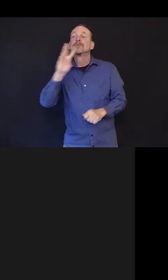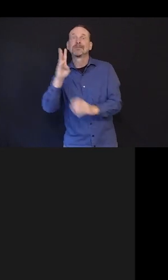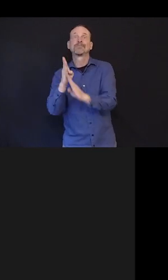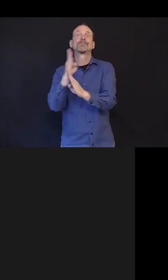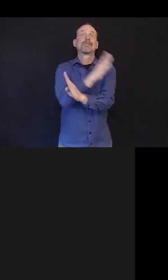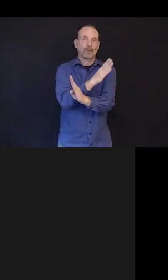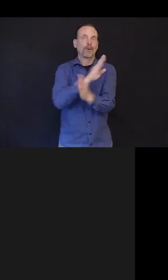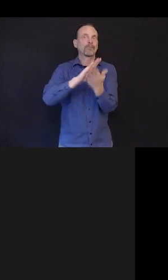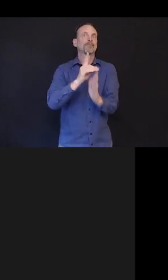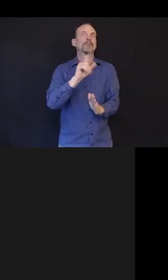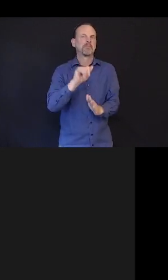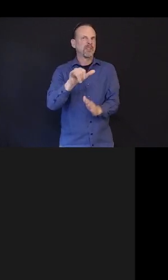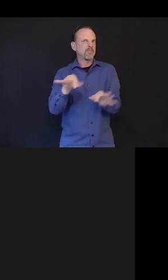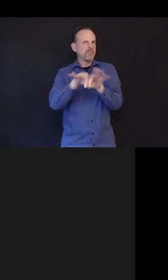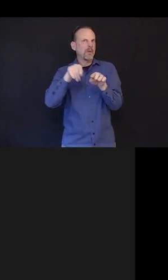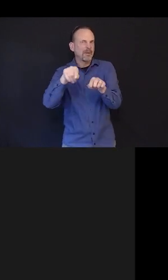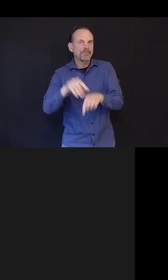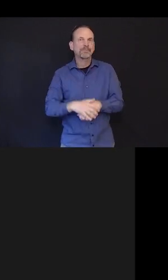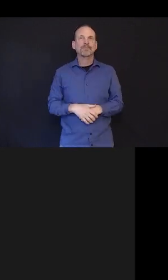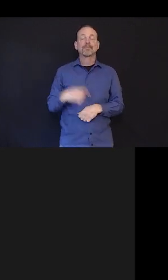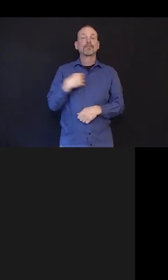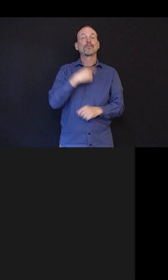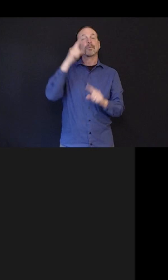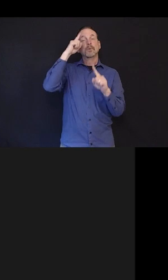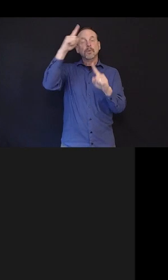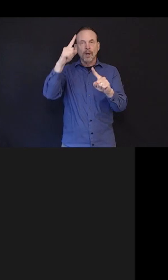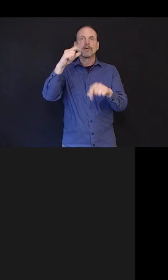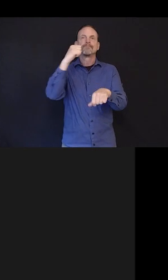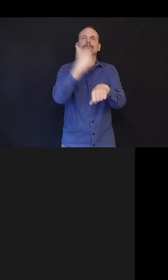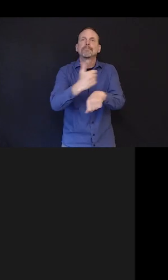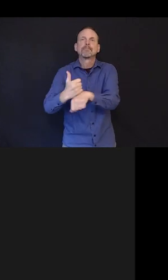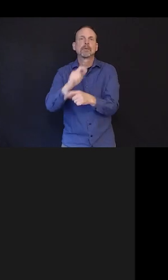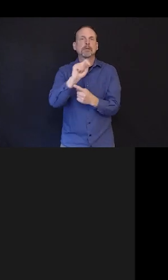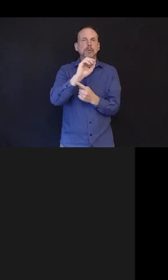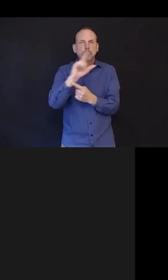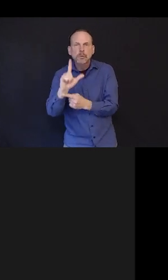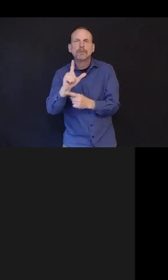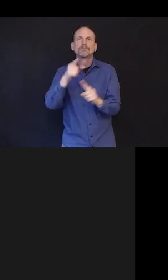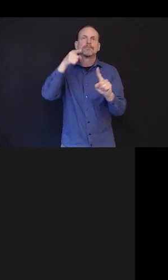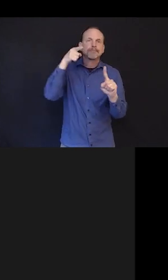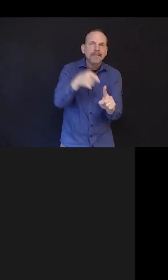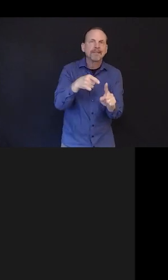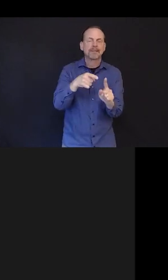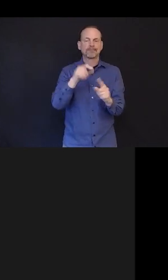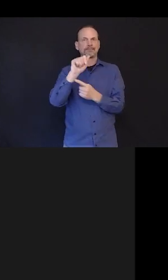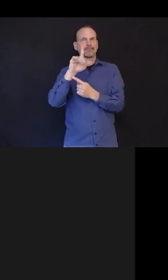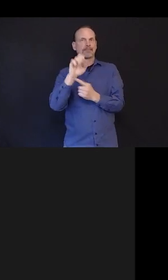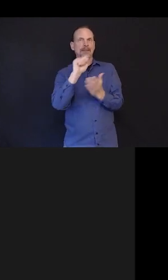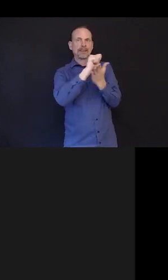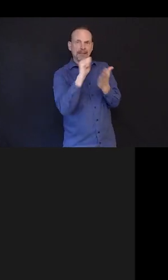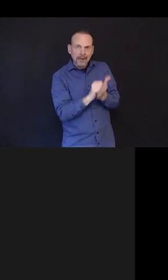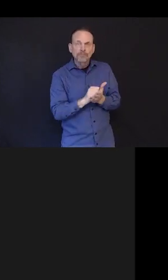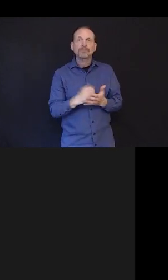important. We really wanted to create a private sector tool in the form of the ABLE account that allows people